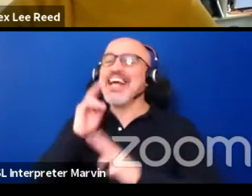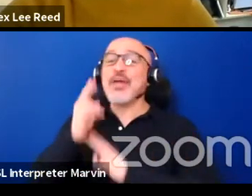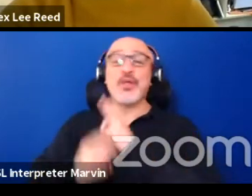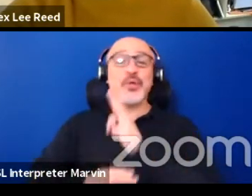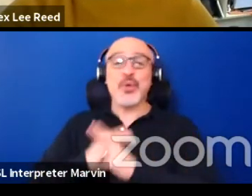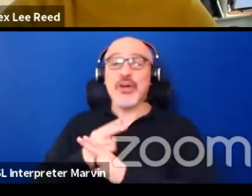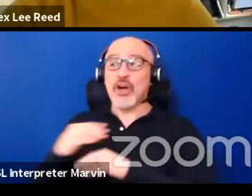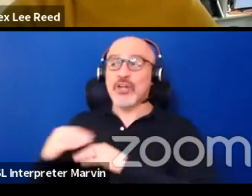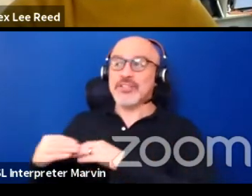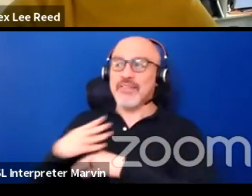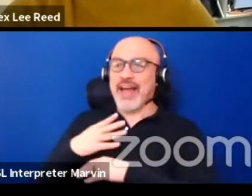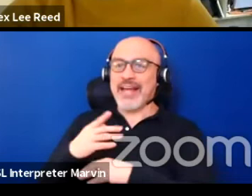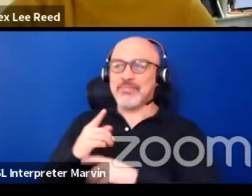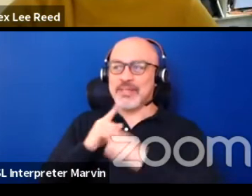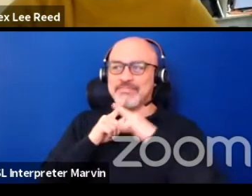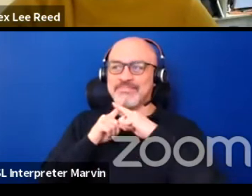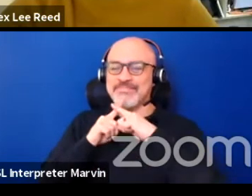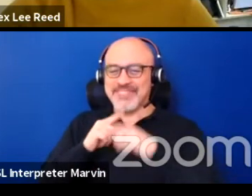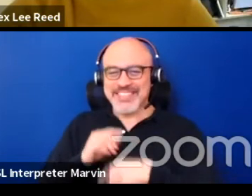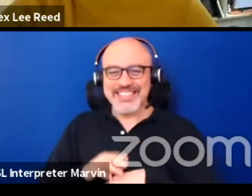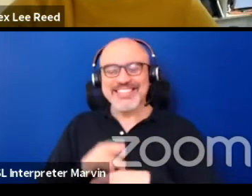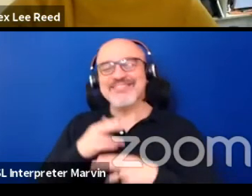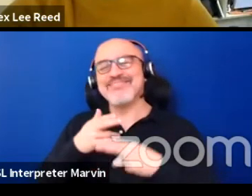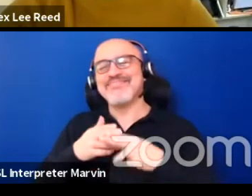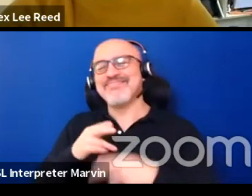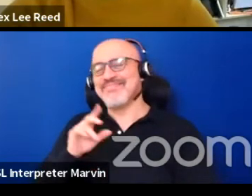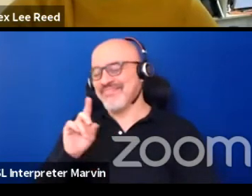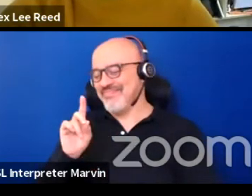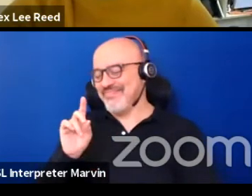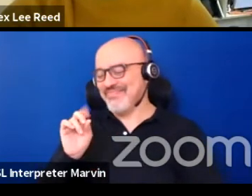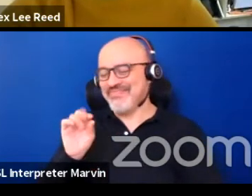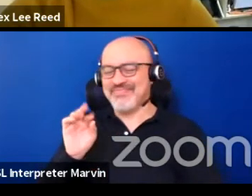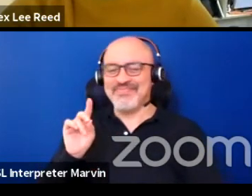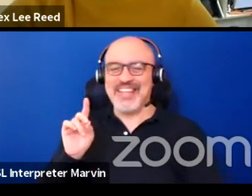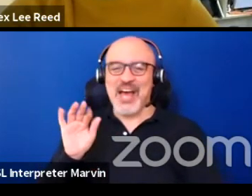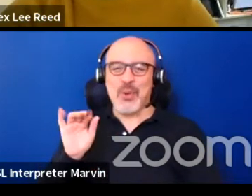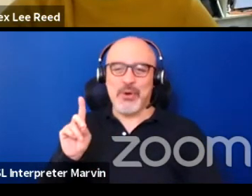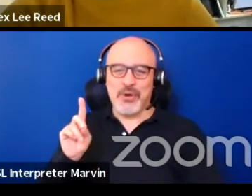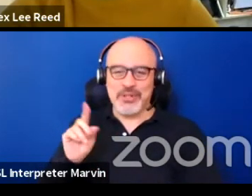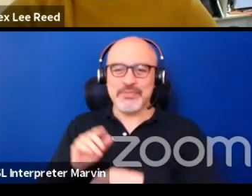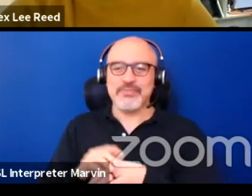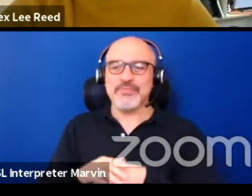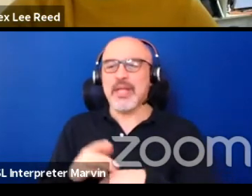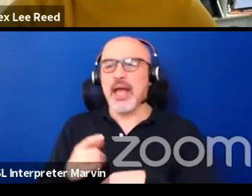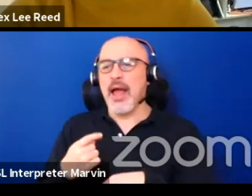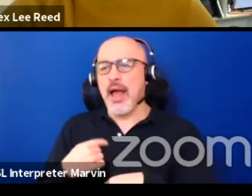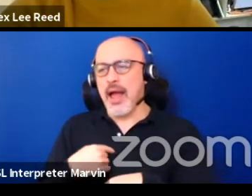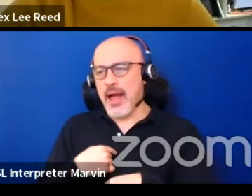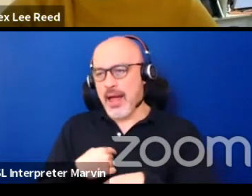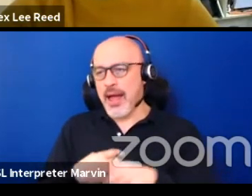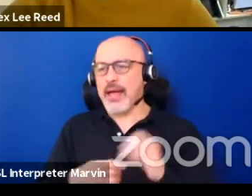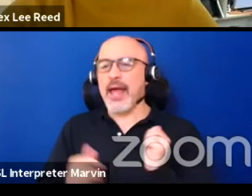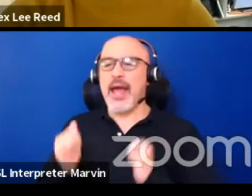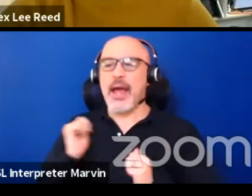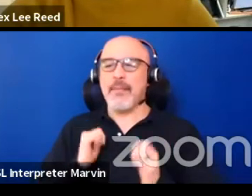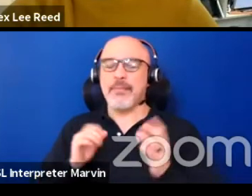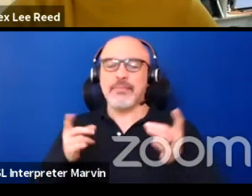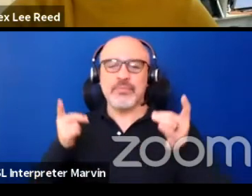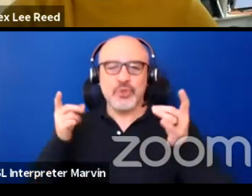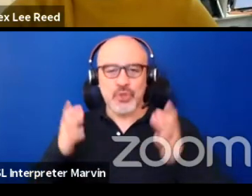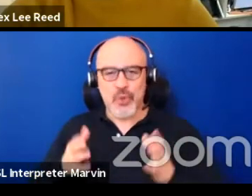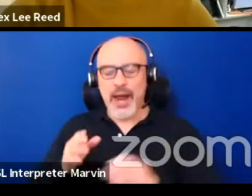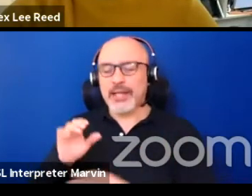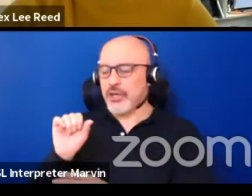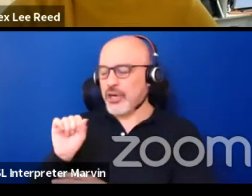that. My name is Donald Byrd. I am the artistic director at Spectrum